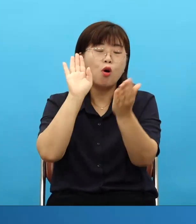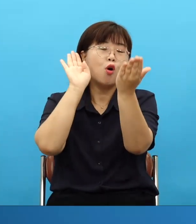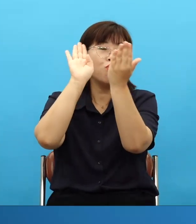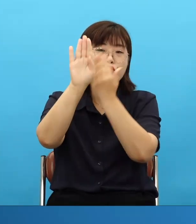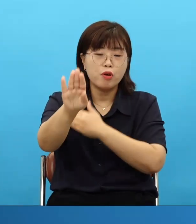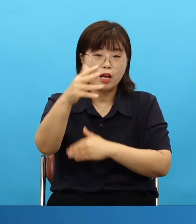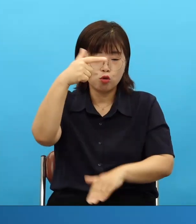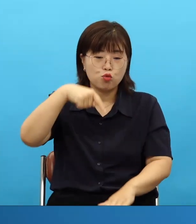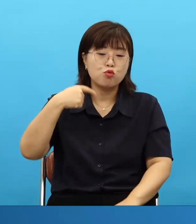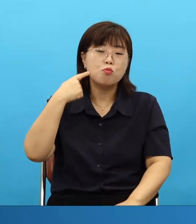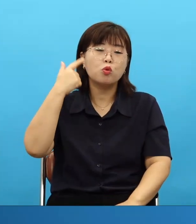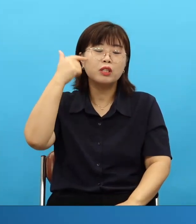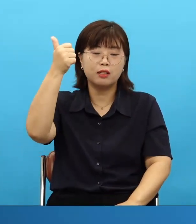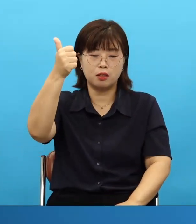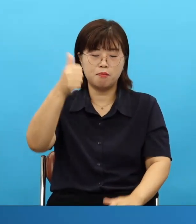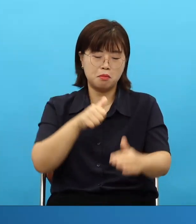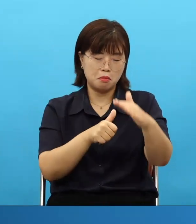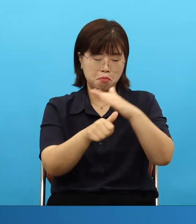national hero.